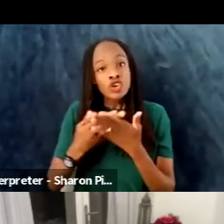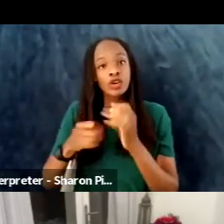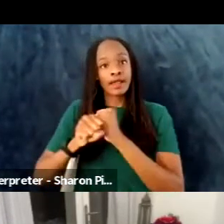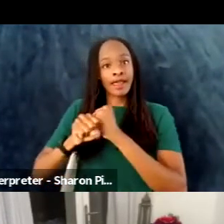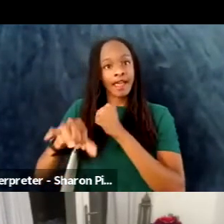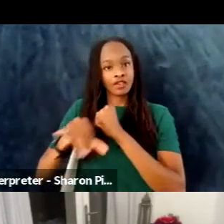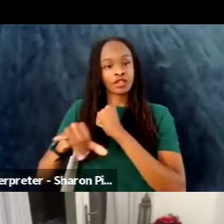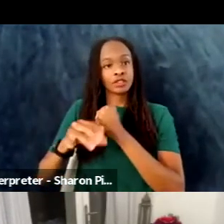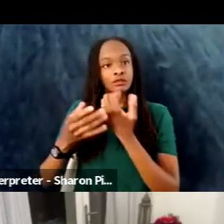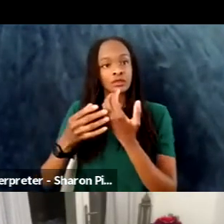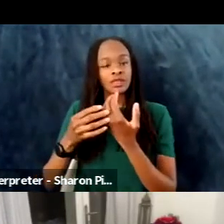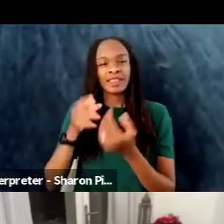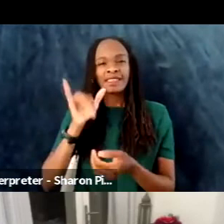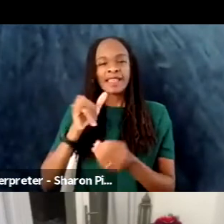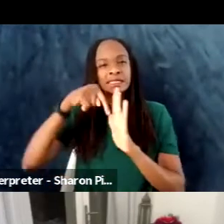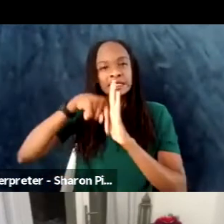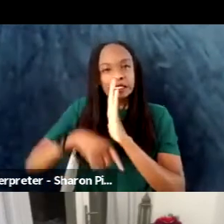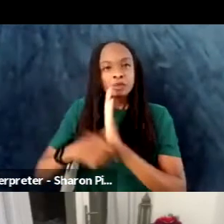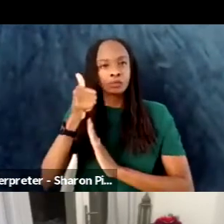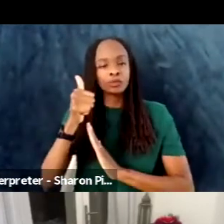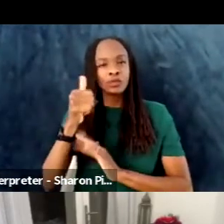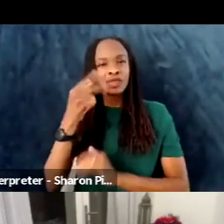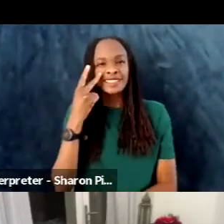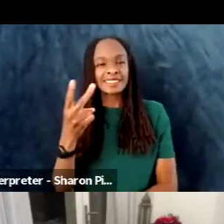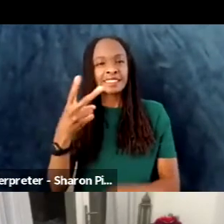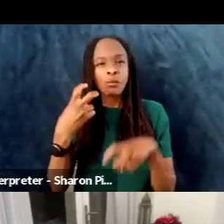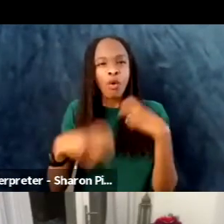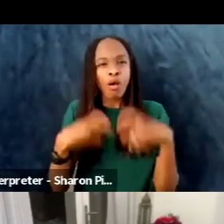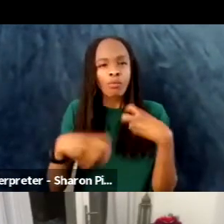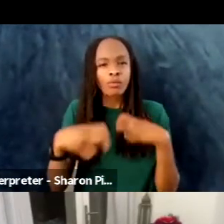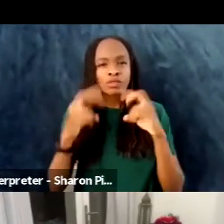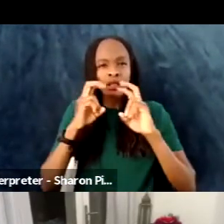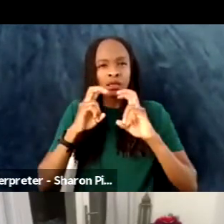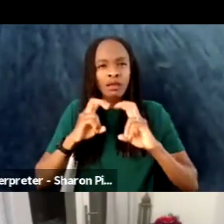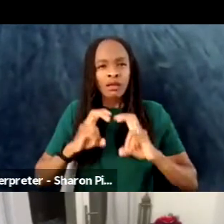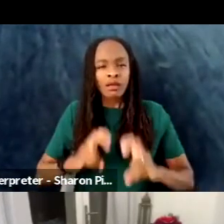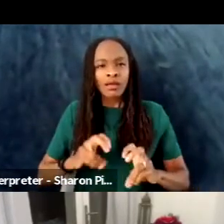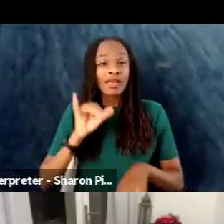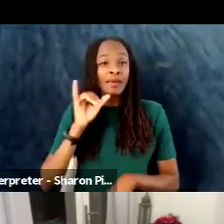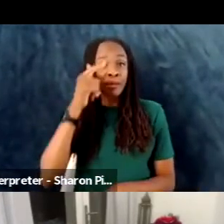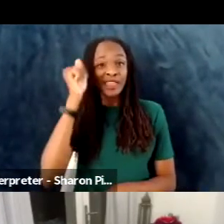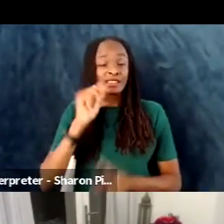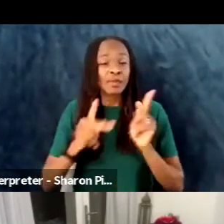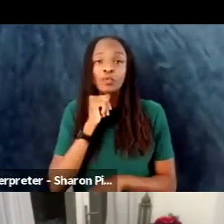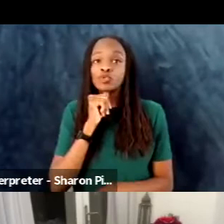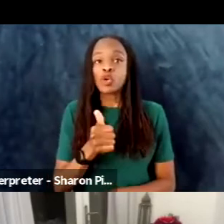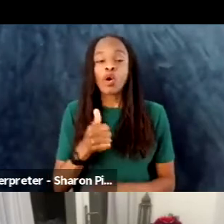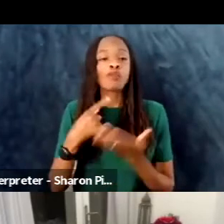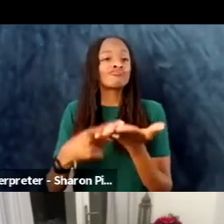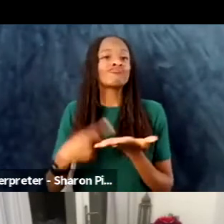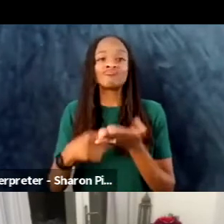skin and sees problems which people don't talk about openly in